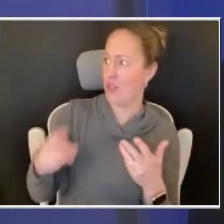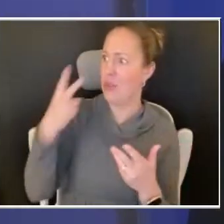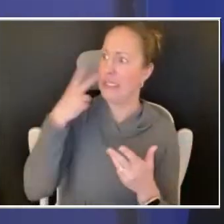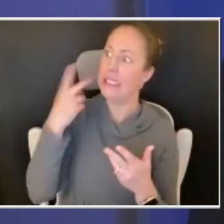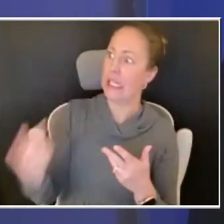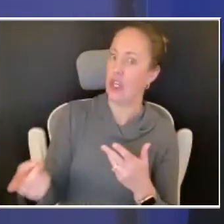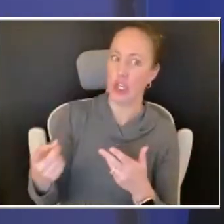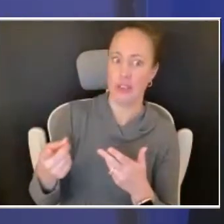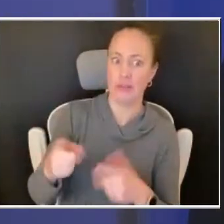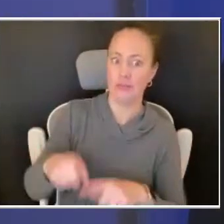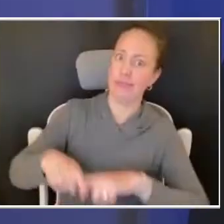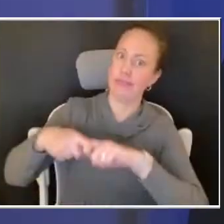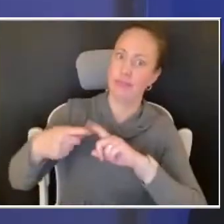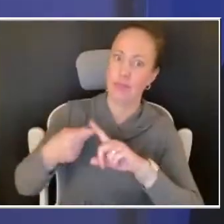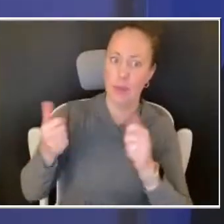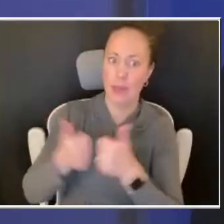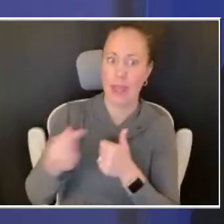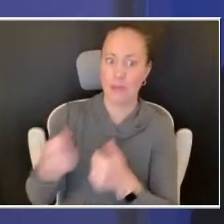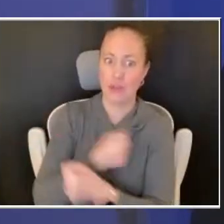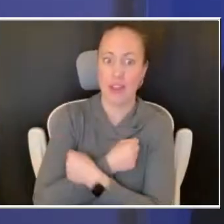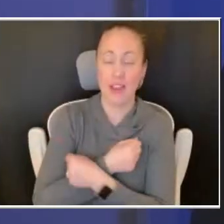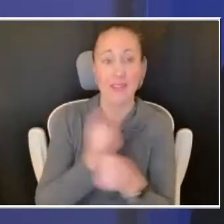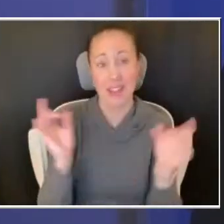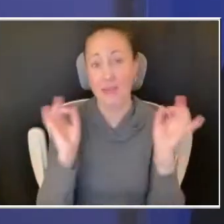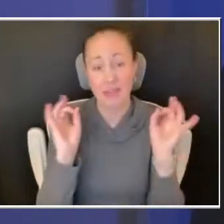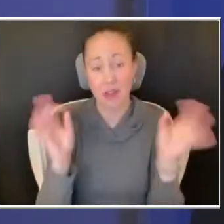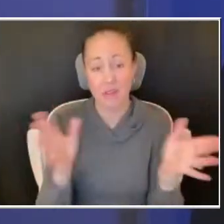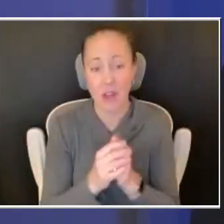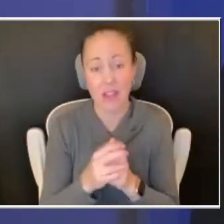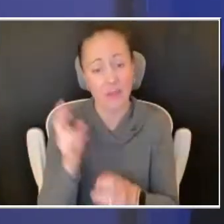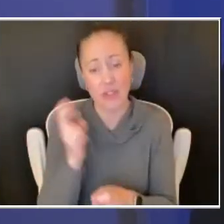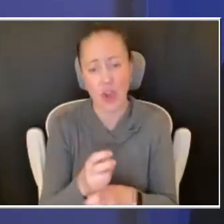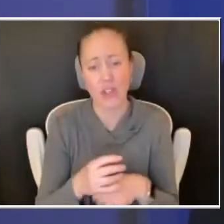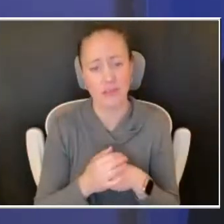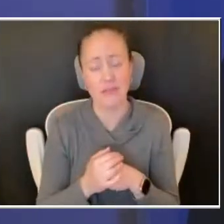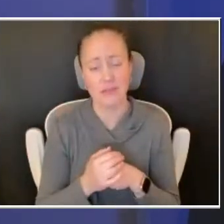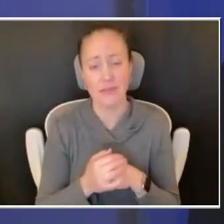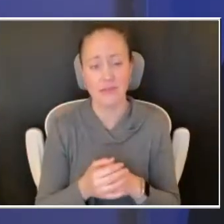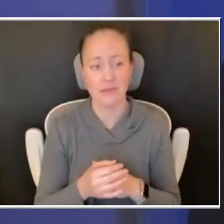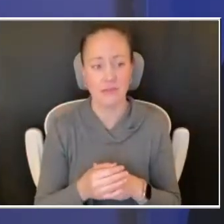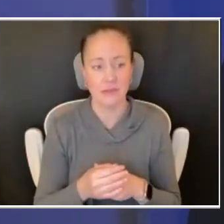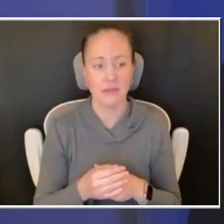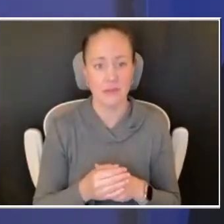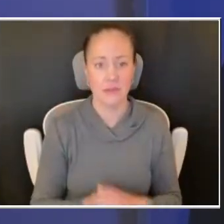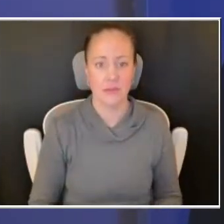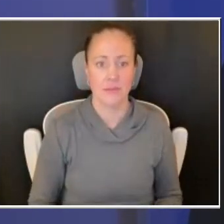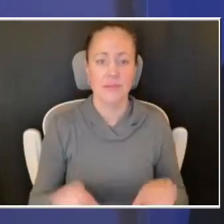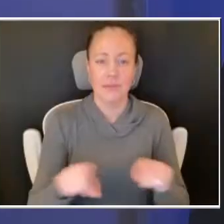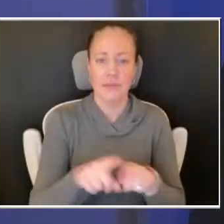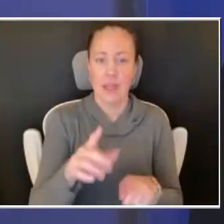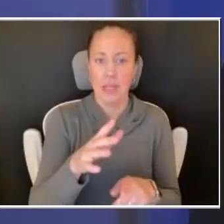awful. Yeah, it is hard. I think as parents, you just want the